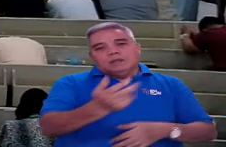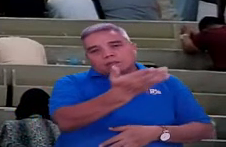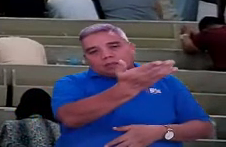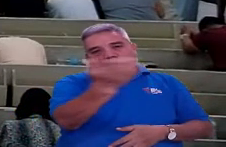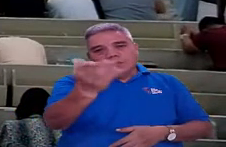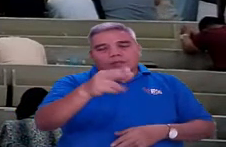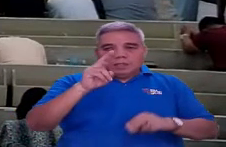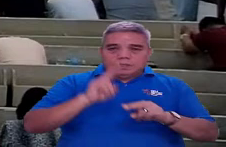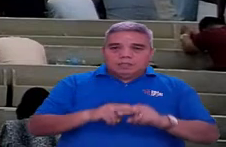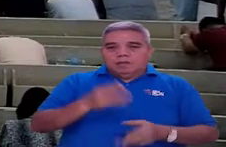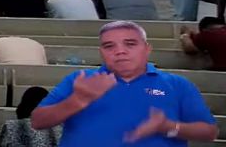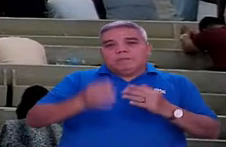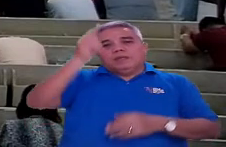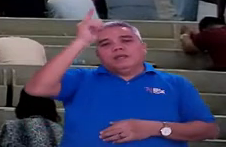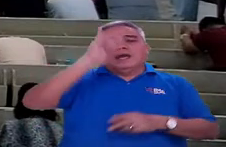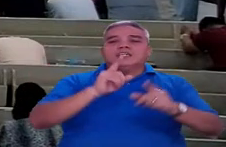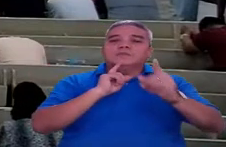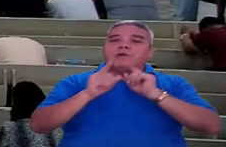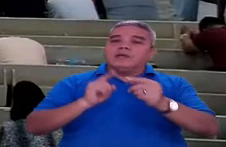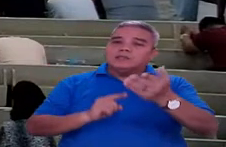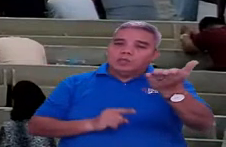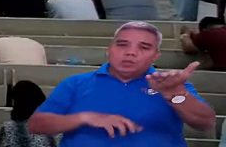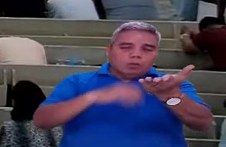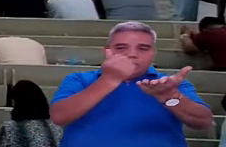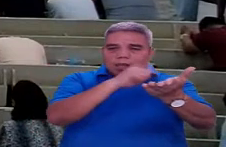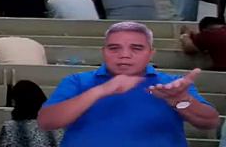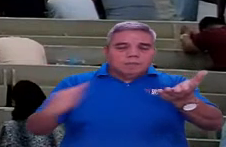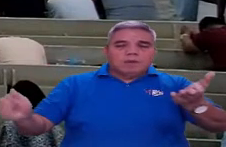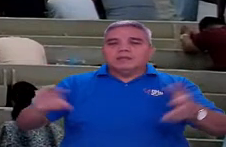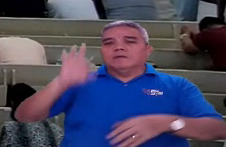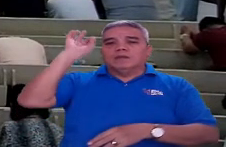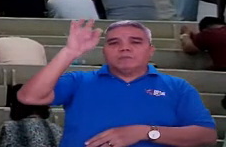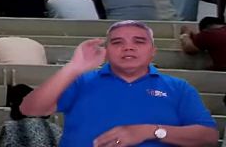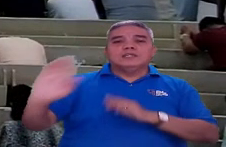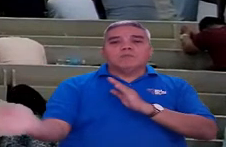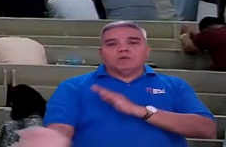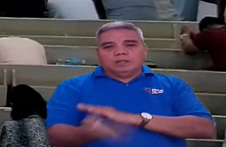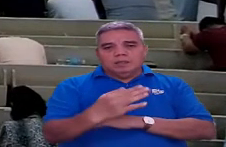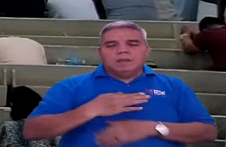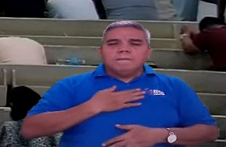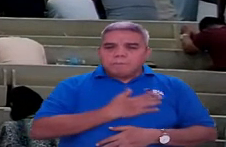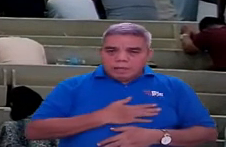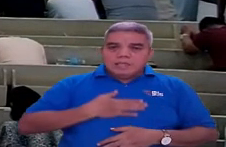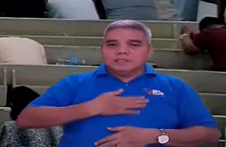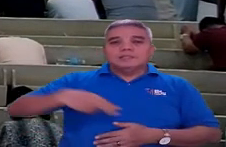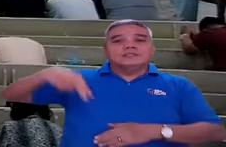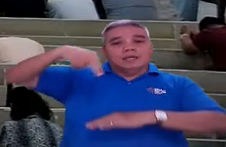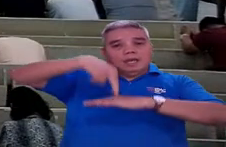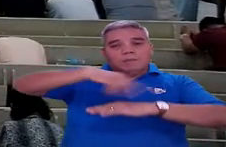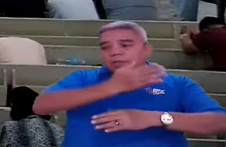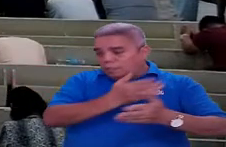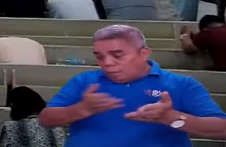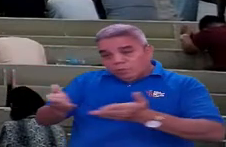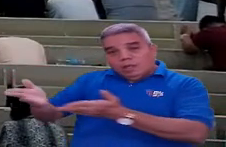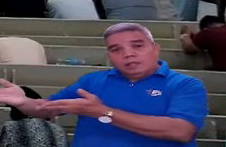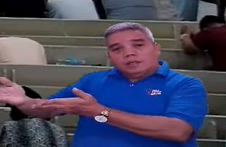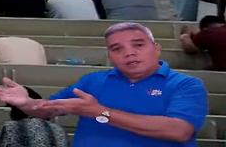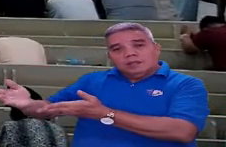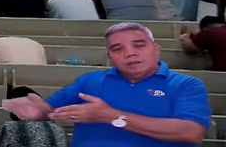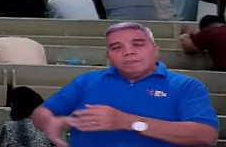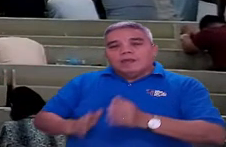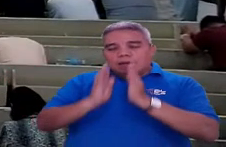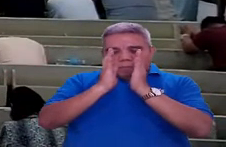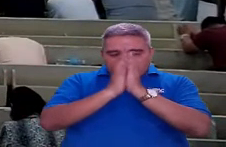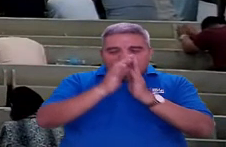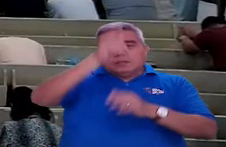rest of you that are sitting down, maybe God has spoken to you in any part of the messages this morning. Will you stand up and come to the altar and